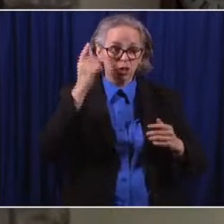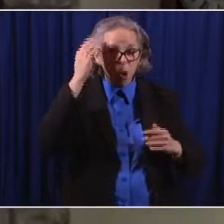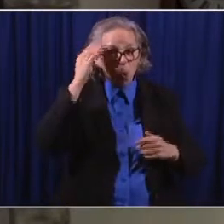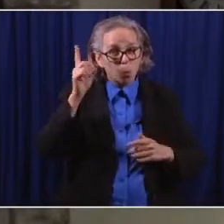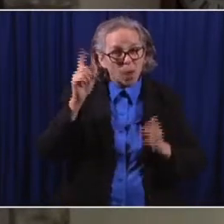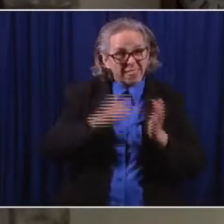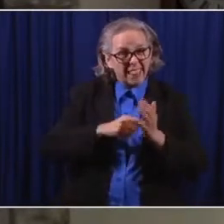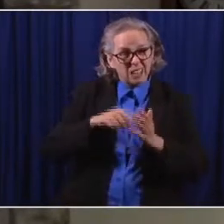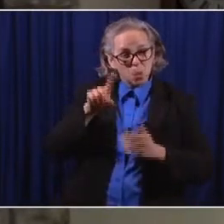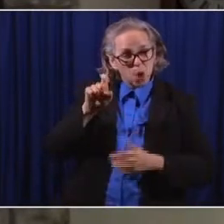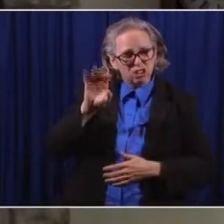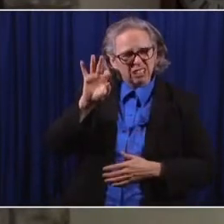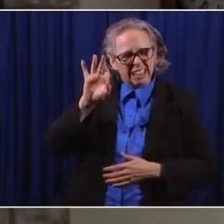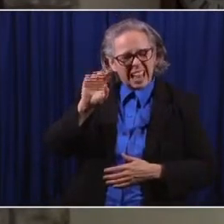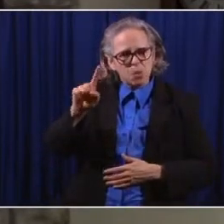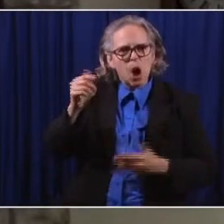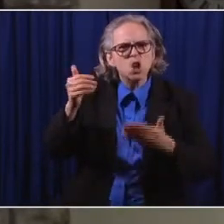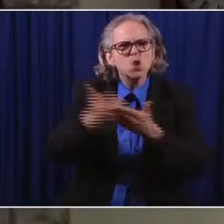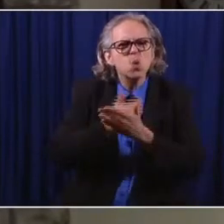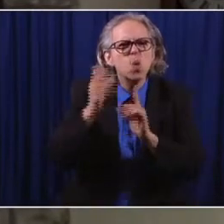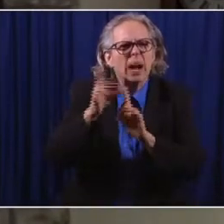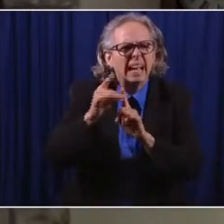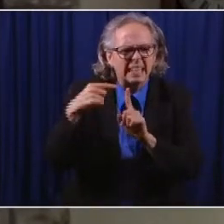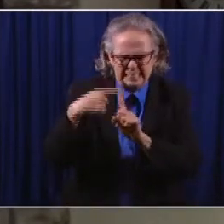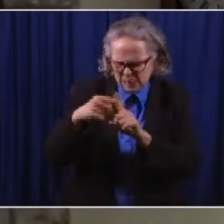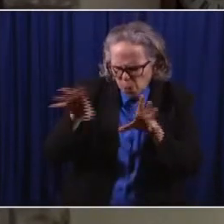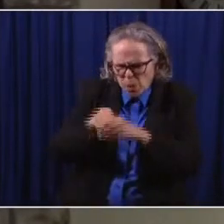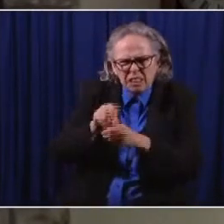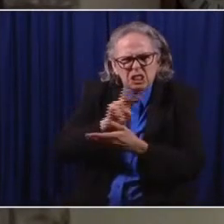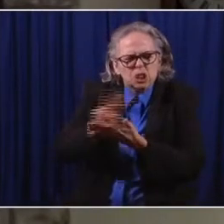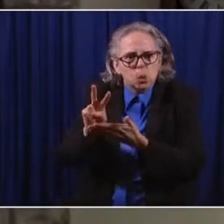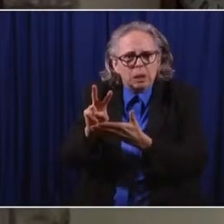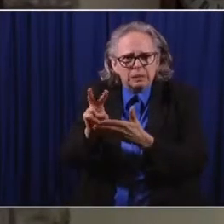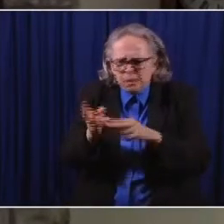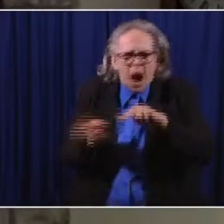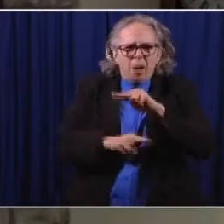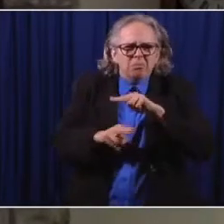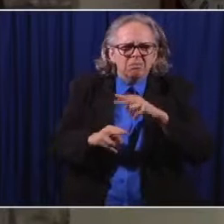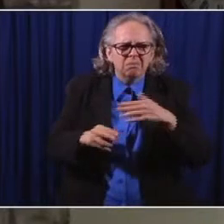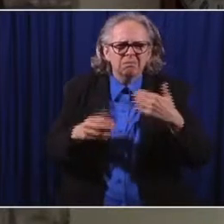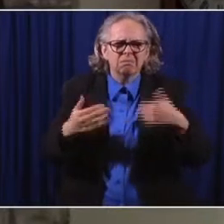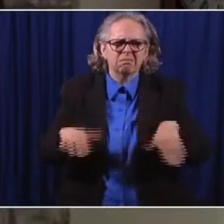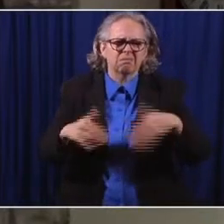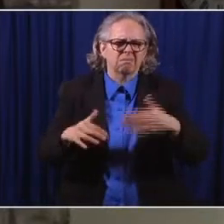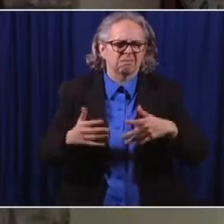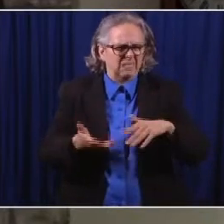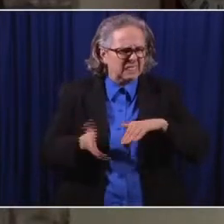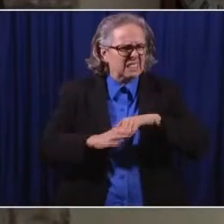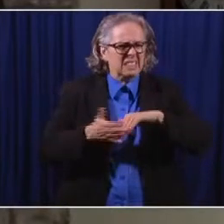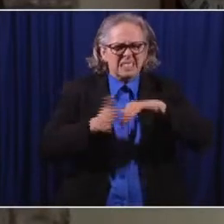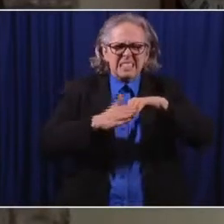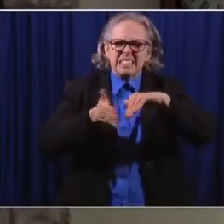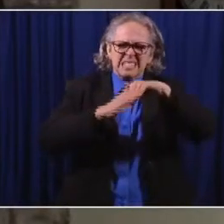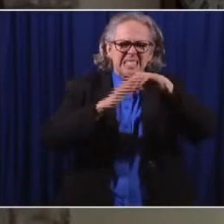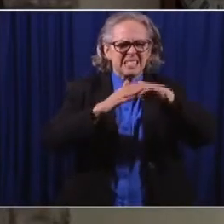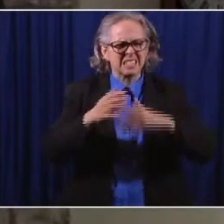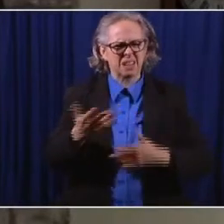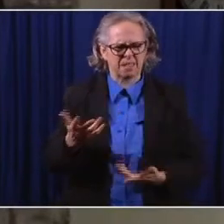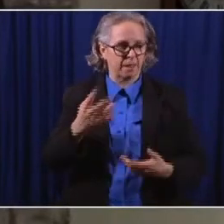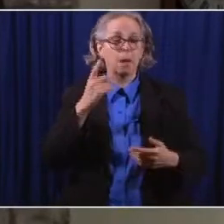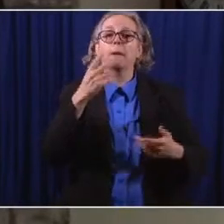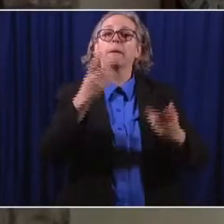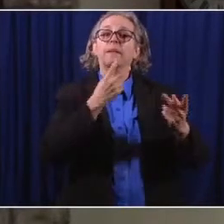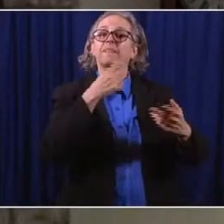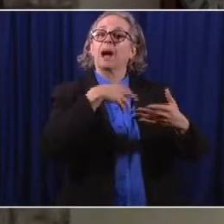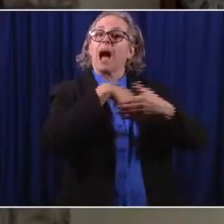6,146 total cases since the beginning of the pandemic. They're seeing a sustained increase in outpatient visits for COVID-like illness from an average of 36